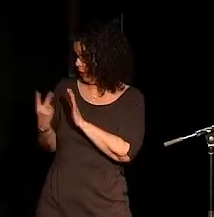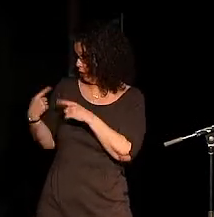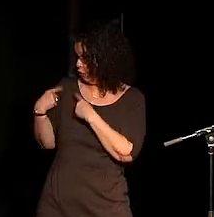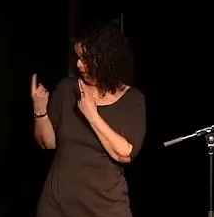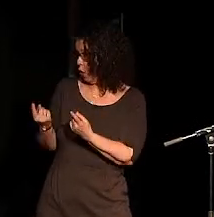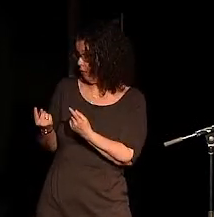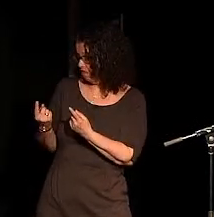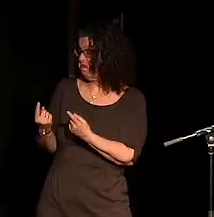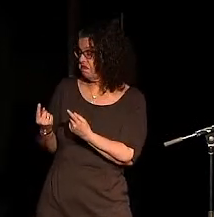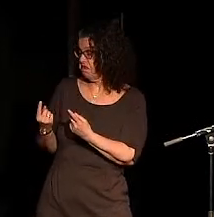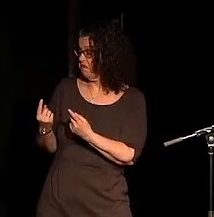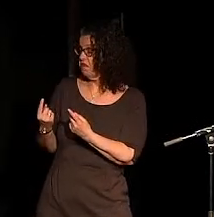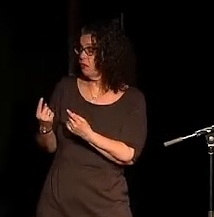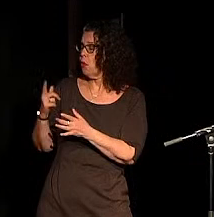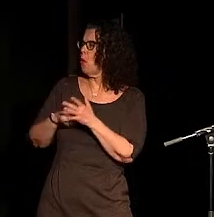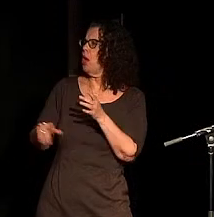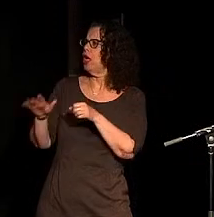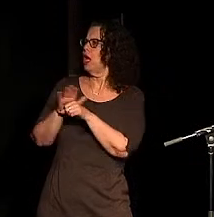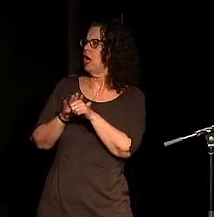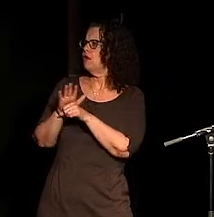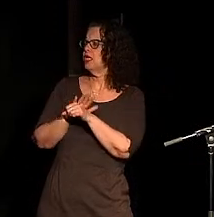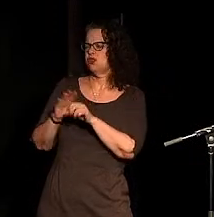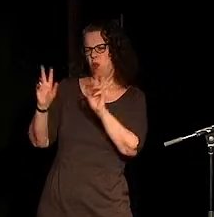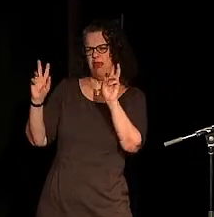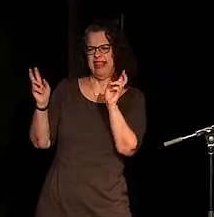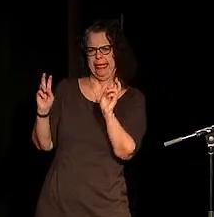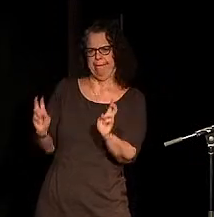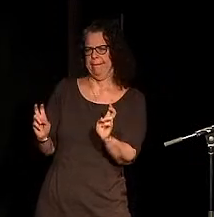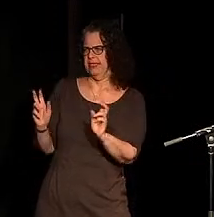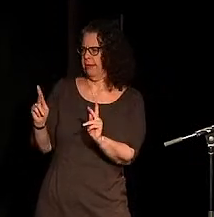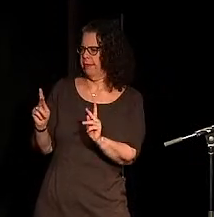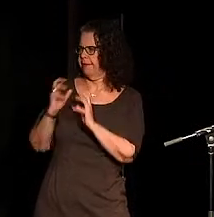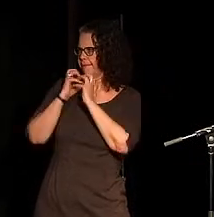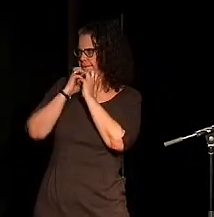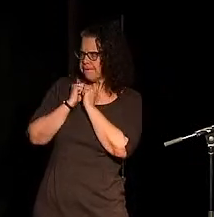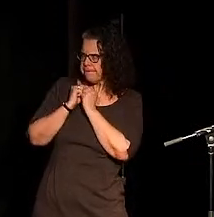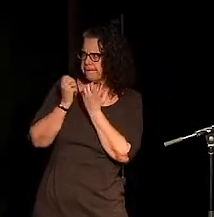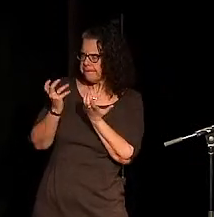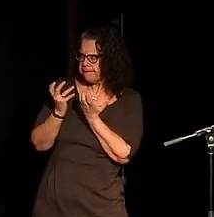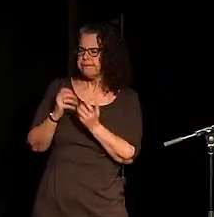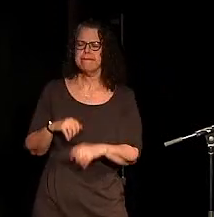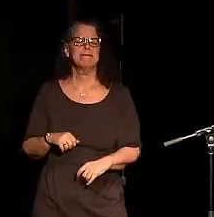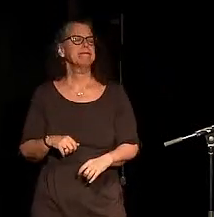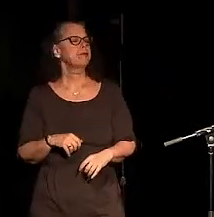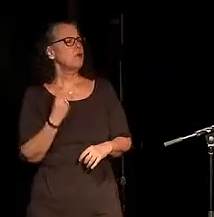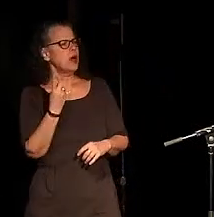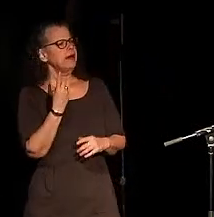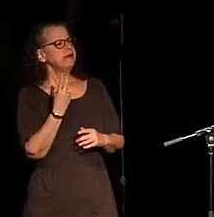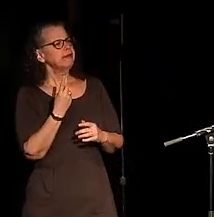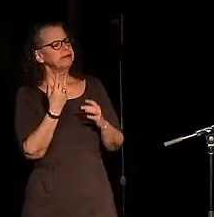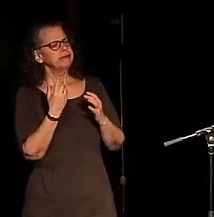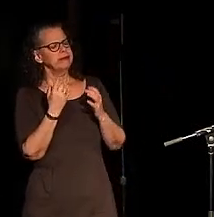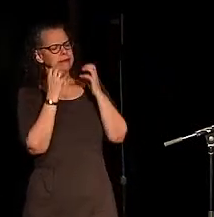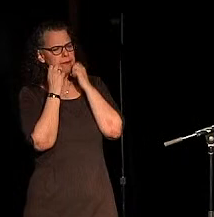what are some of the areas or themes people seem to care about? One of the big things are